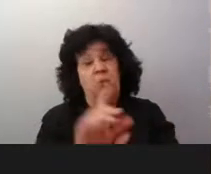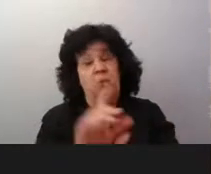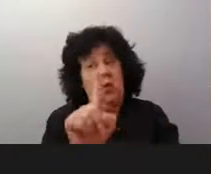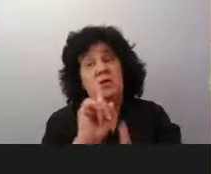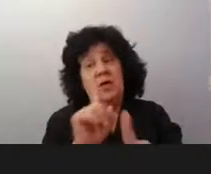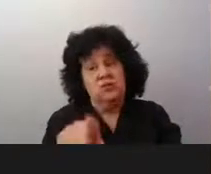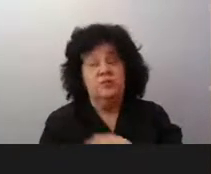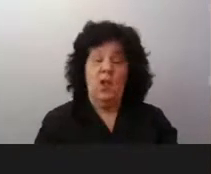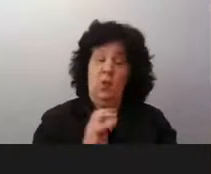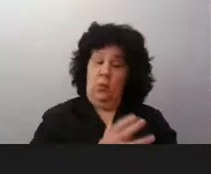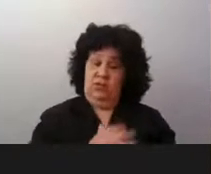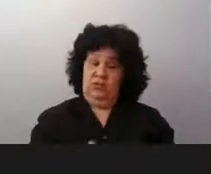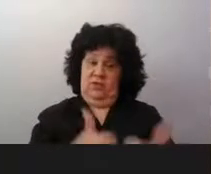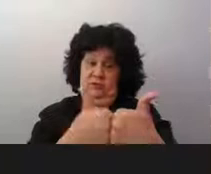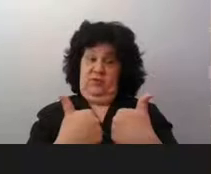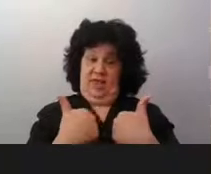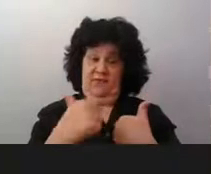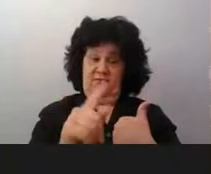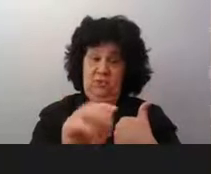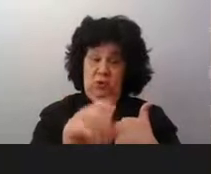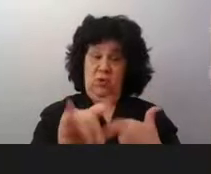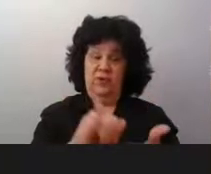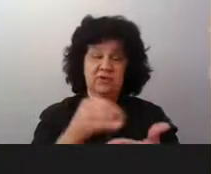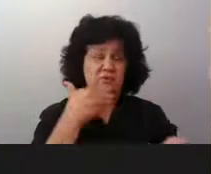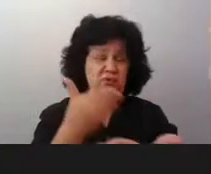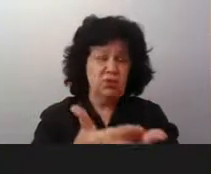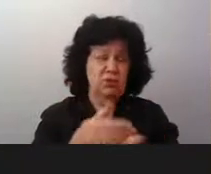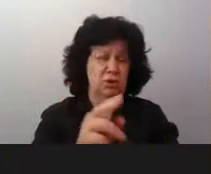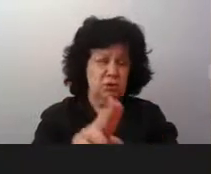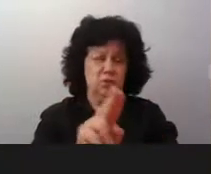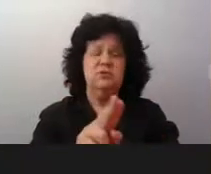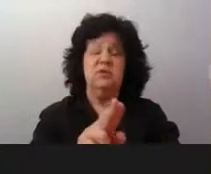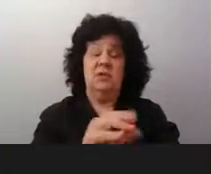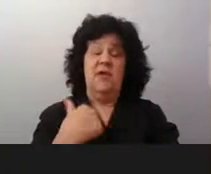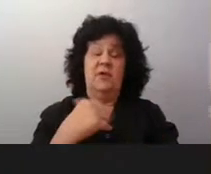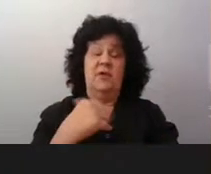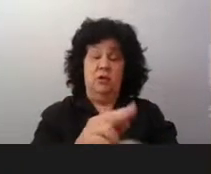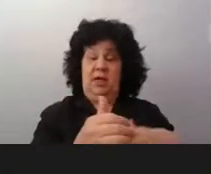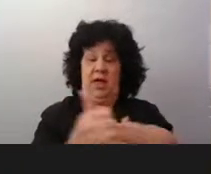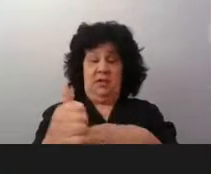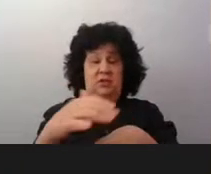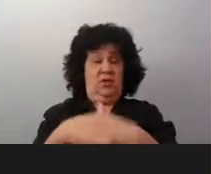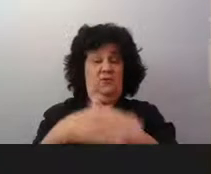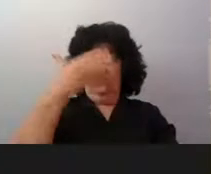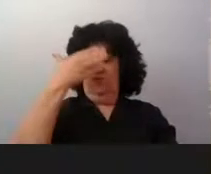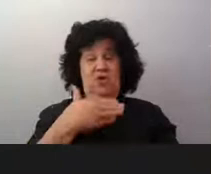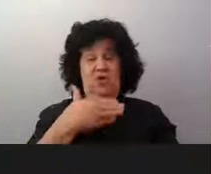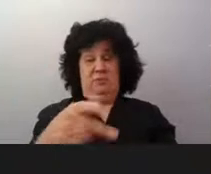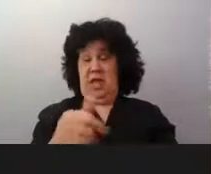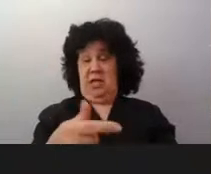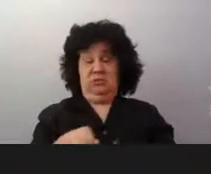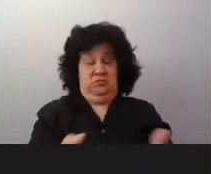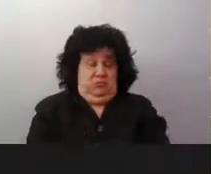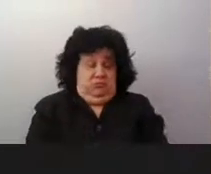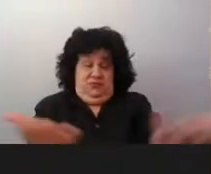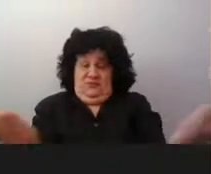the fact that we have a tool that's useful and even does have user guides right on the front page. If you're a procurement professional,